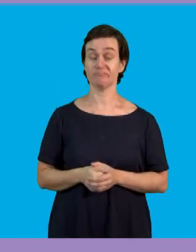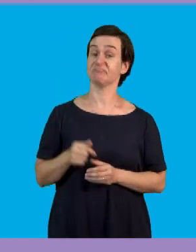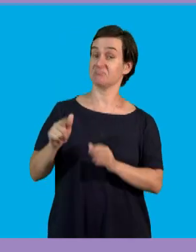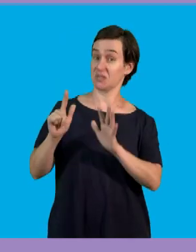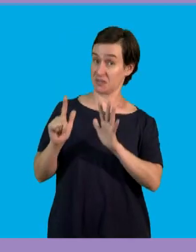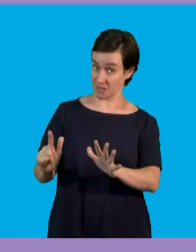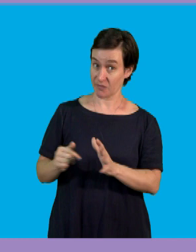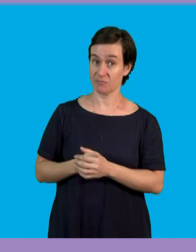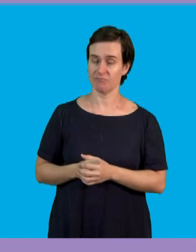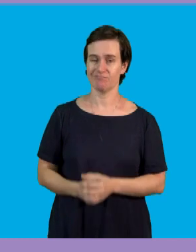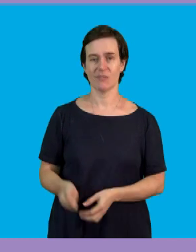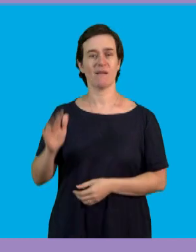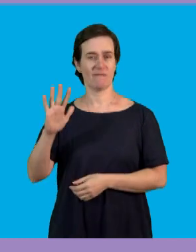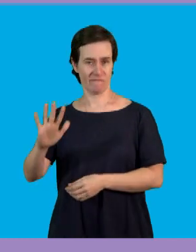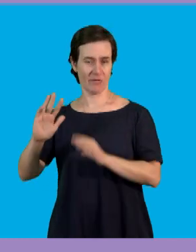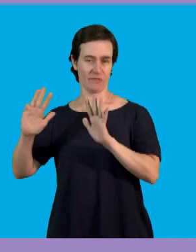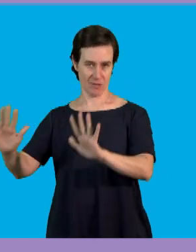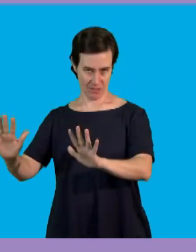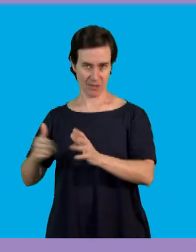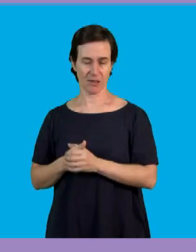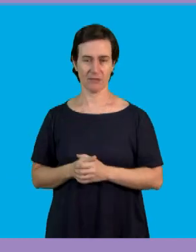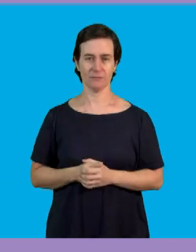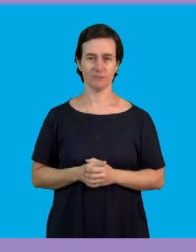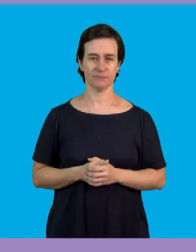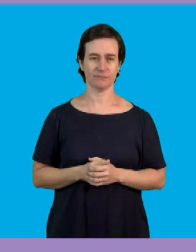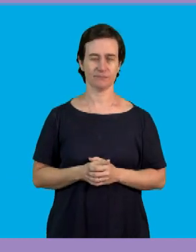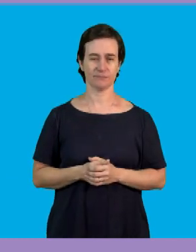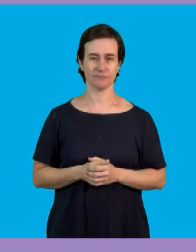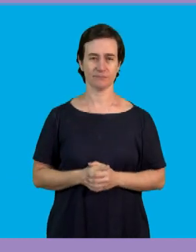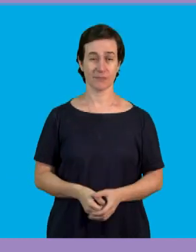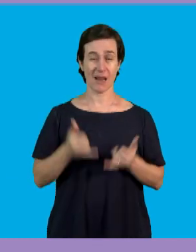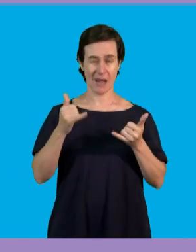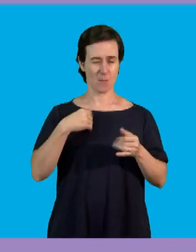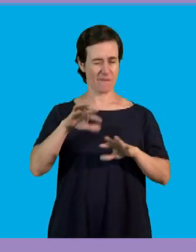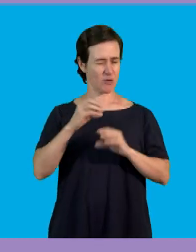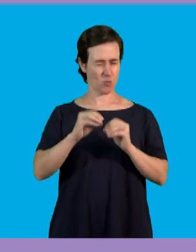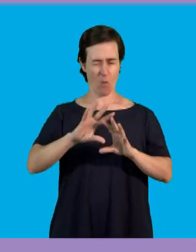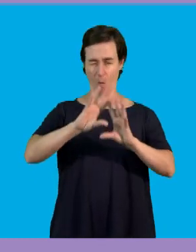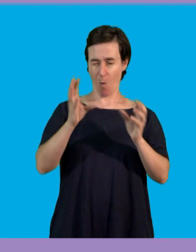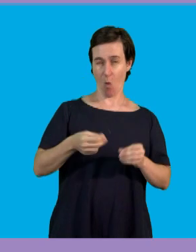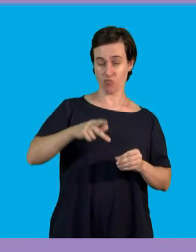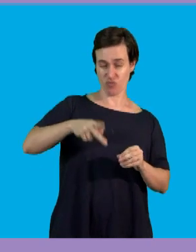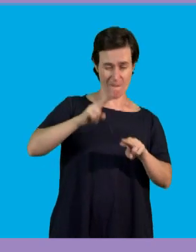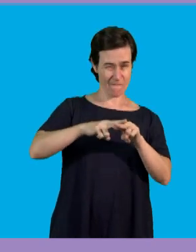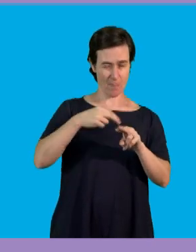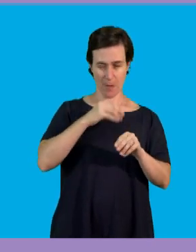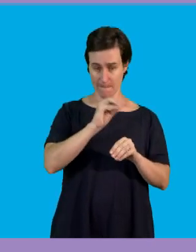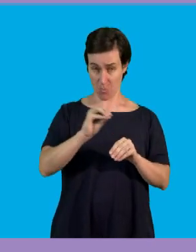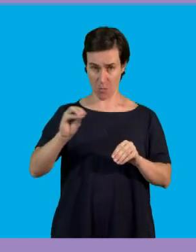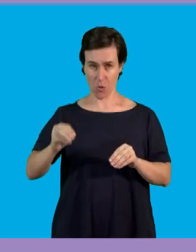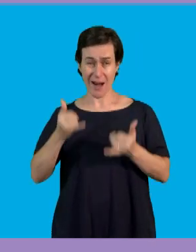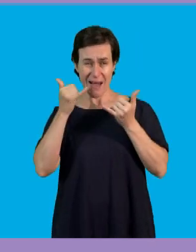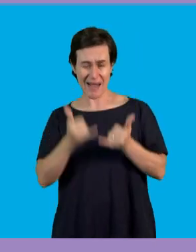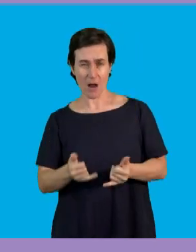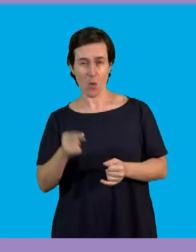a 7. And we have a 59. Once I've listed all of these factors, I am going to go and look for the